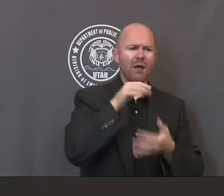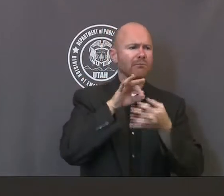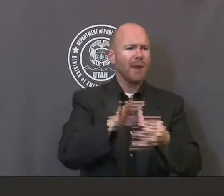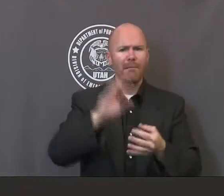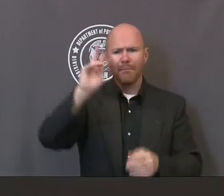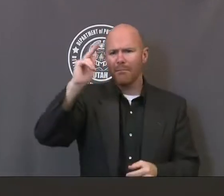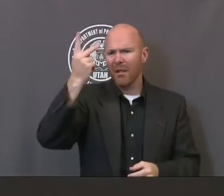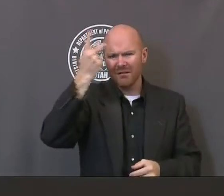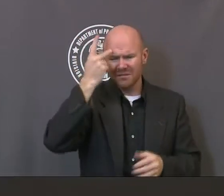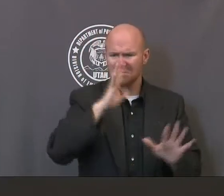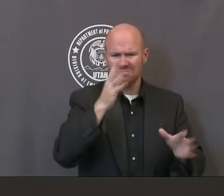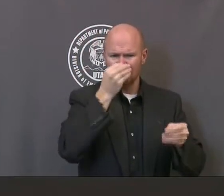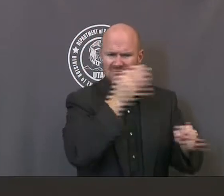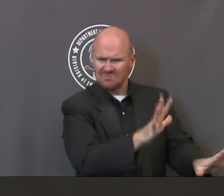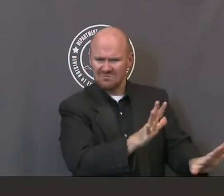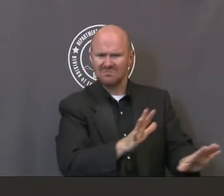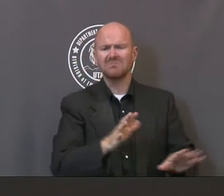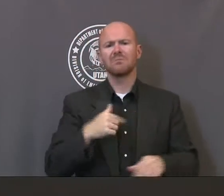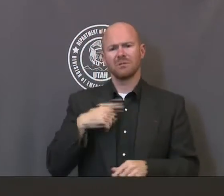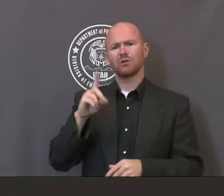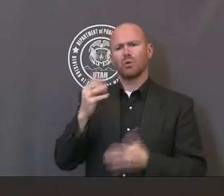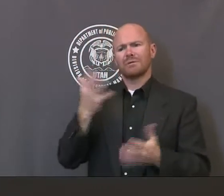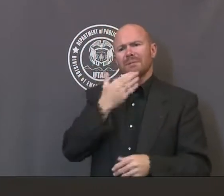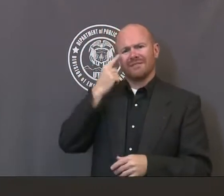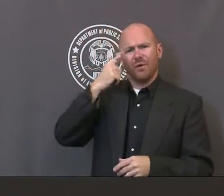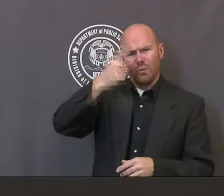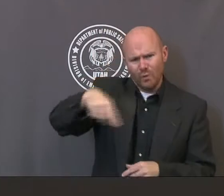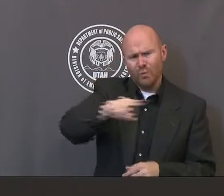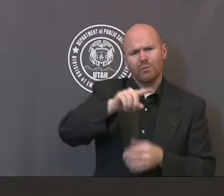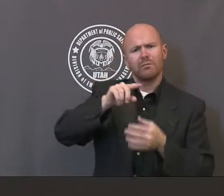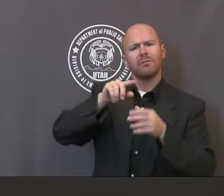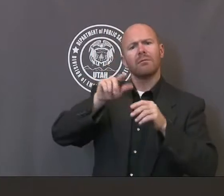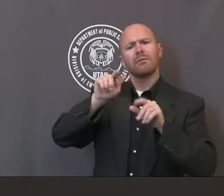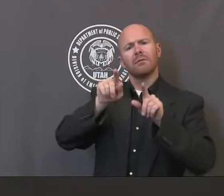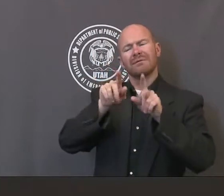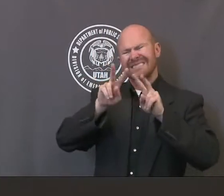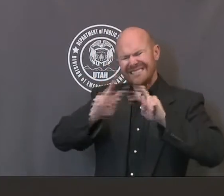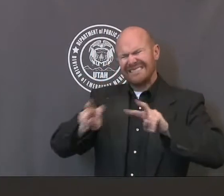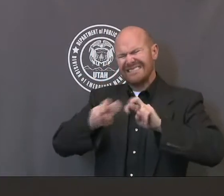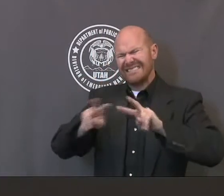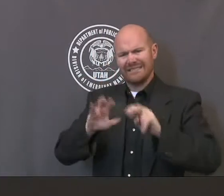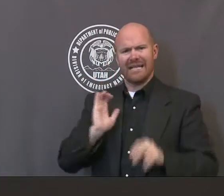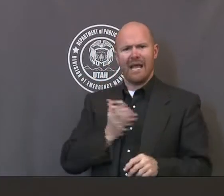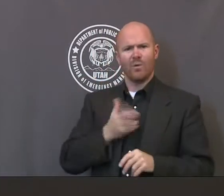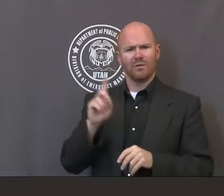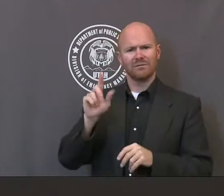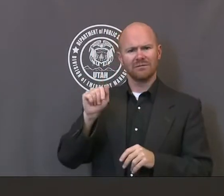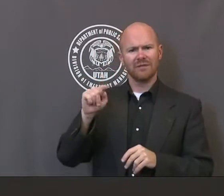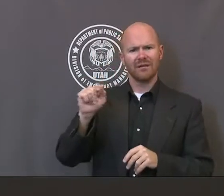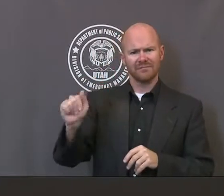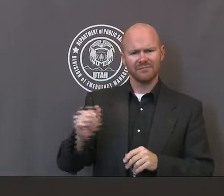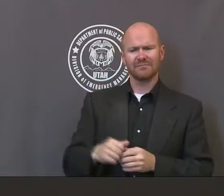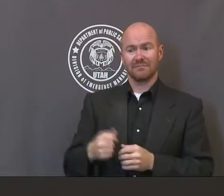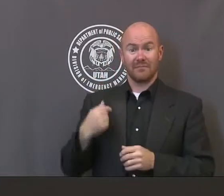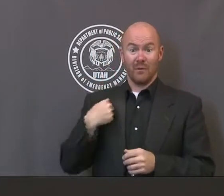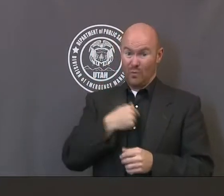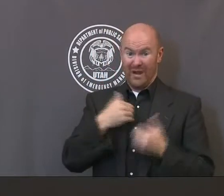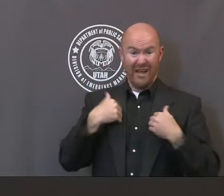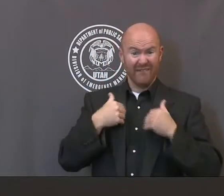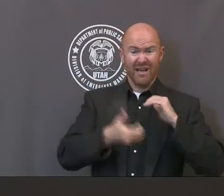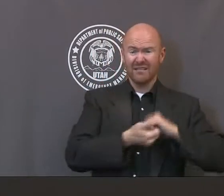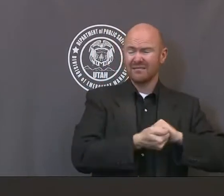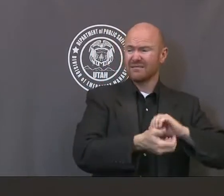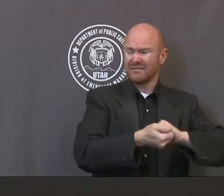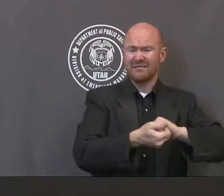politics. So working collaboratively with our state and local public health professionals, our education sector, our